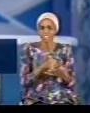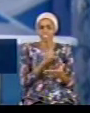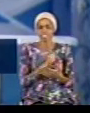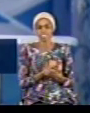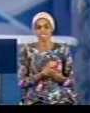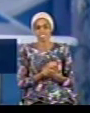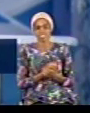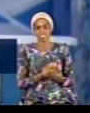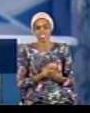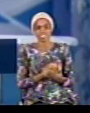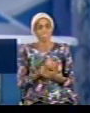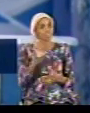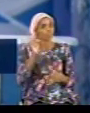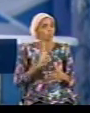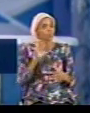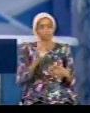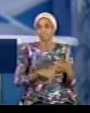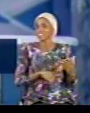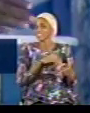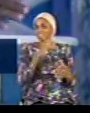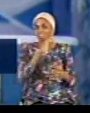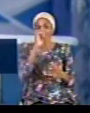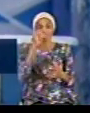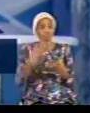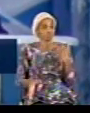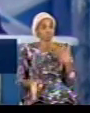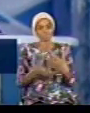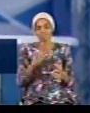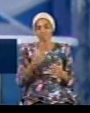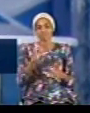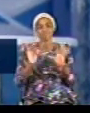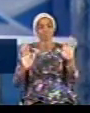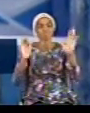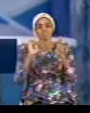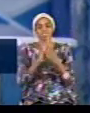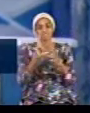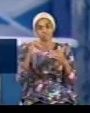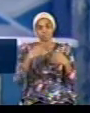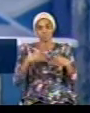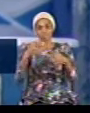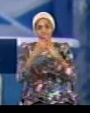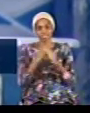whatever miracle you have got, God did it. Come and give him the glory.